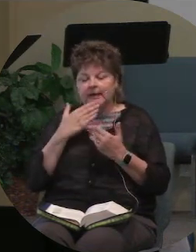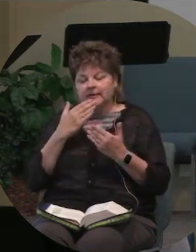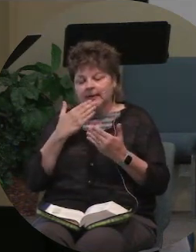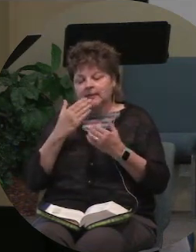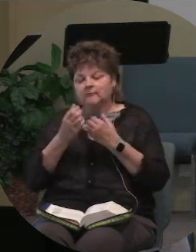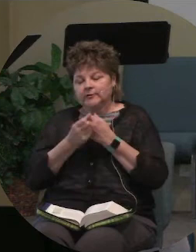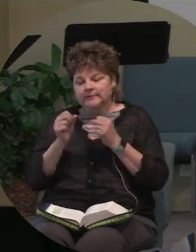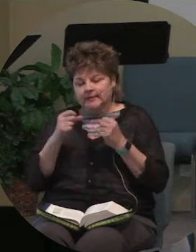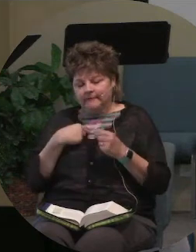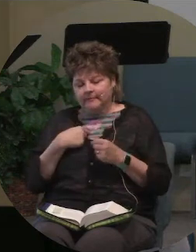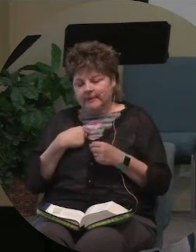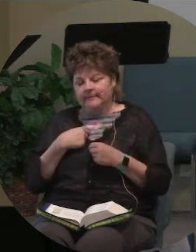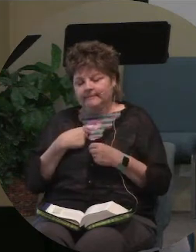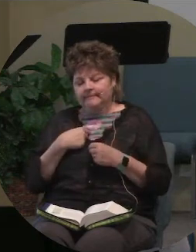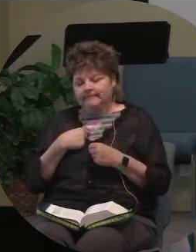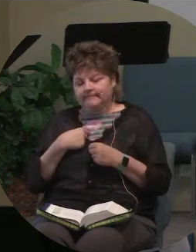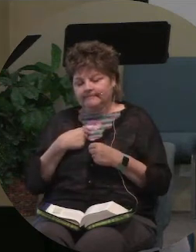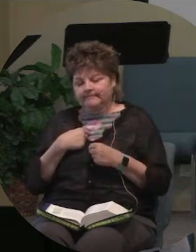saving me.